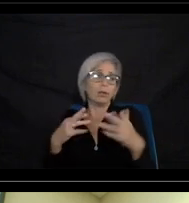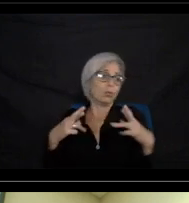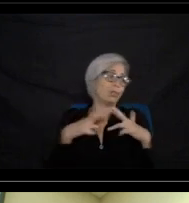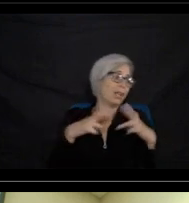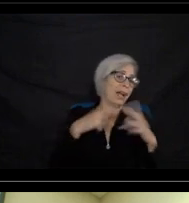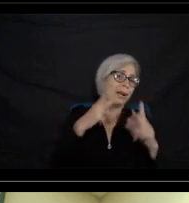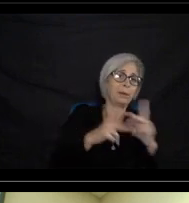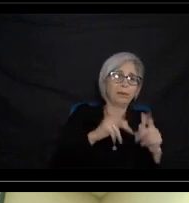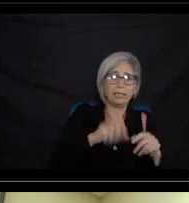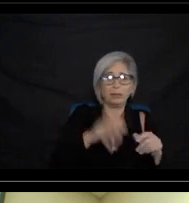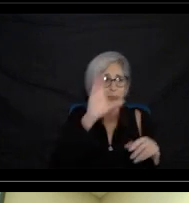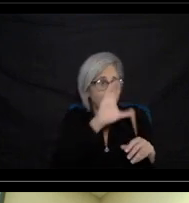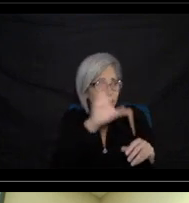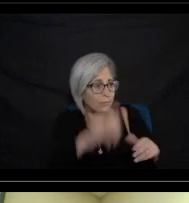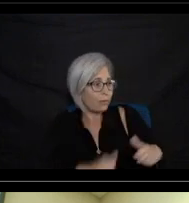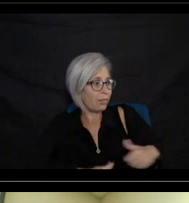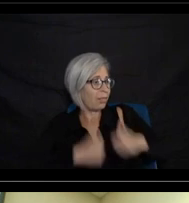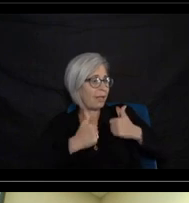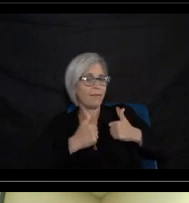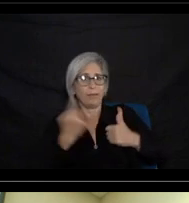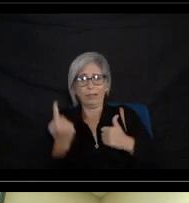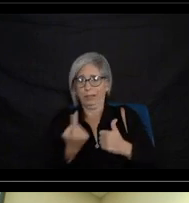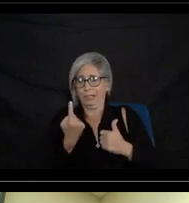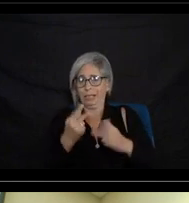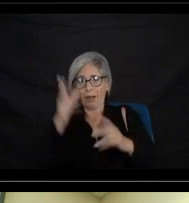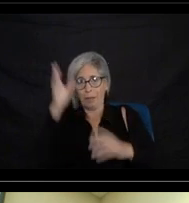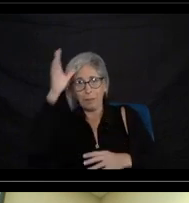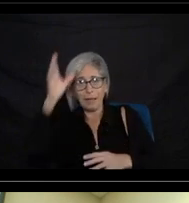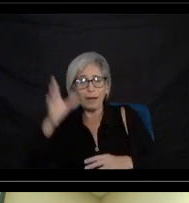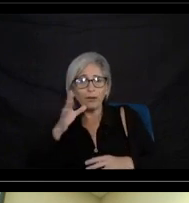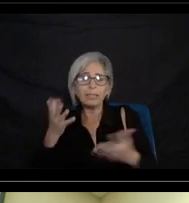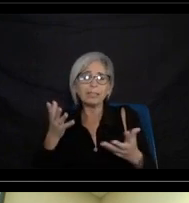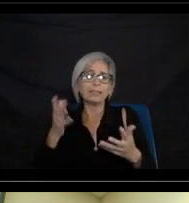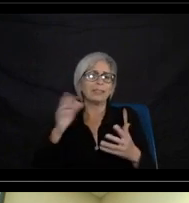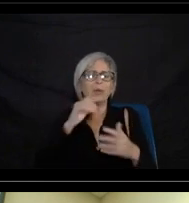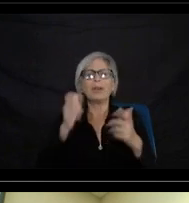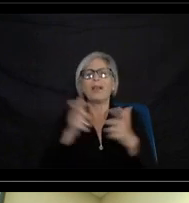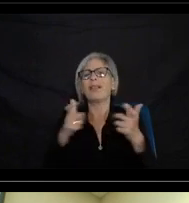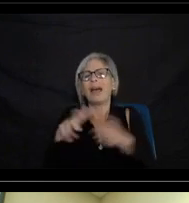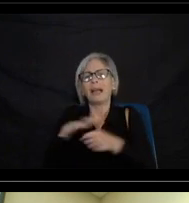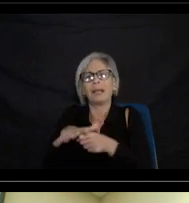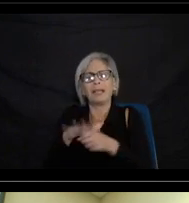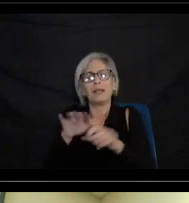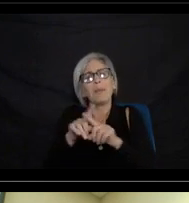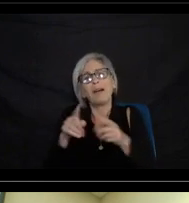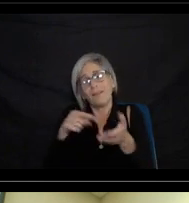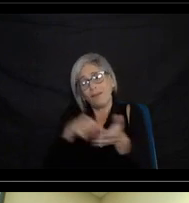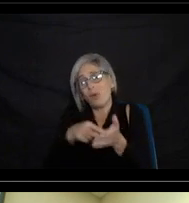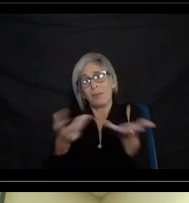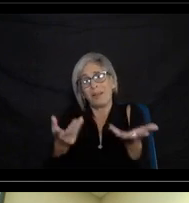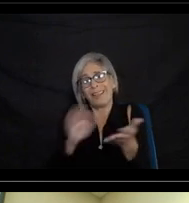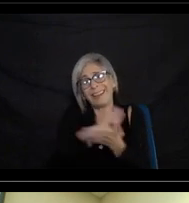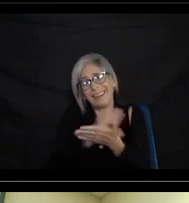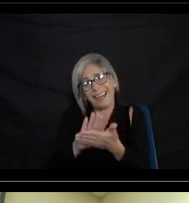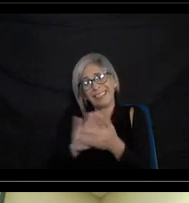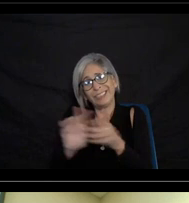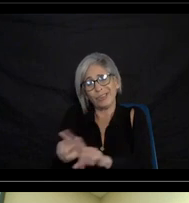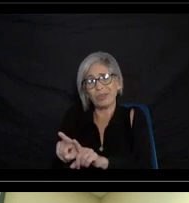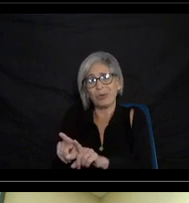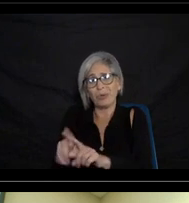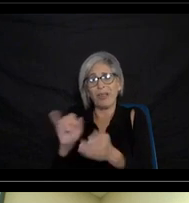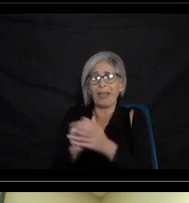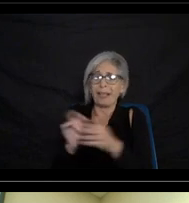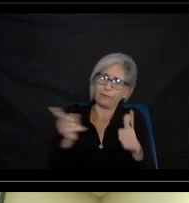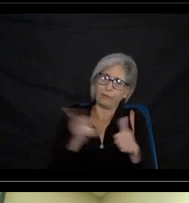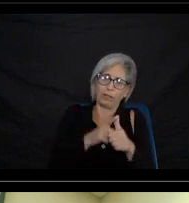retirees, single parents. They don't need a lot of space. They just need something that's affordable, that's nice. So that's the